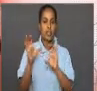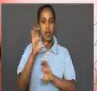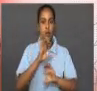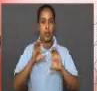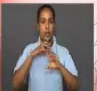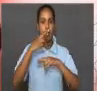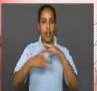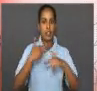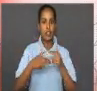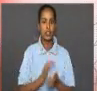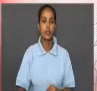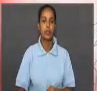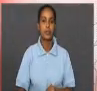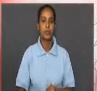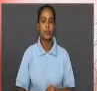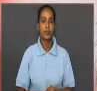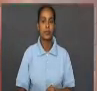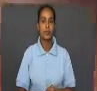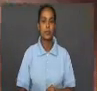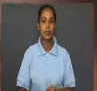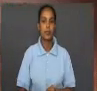chemical reactions.